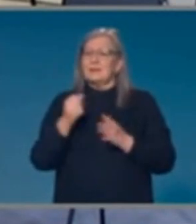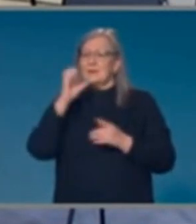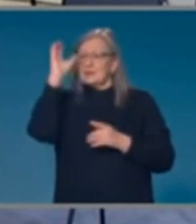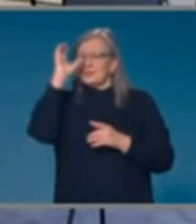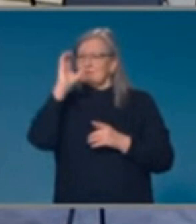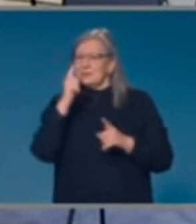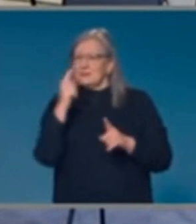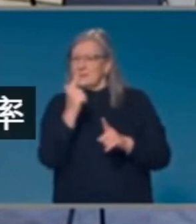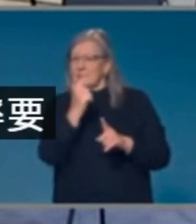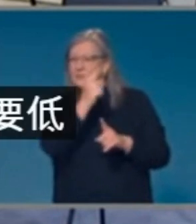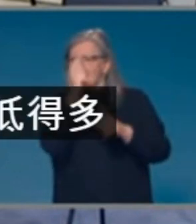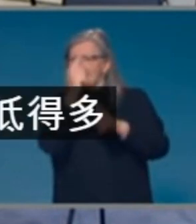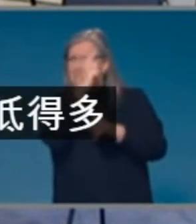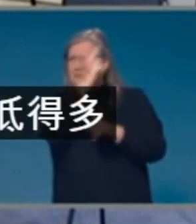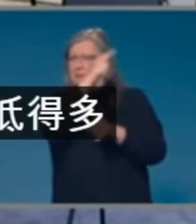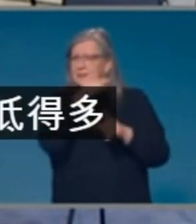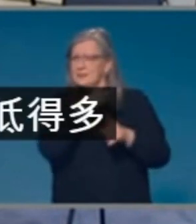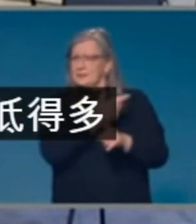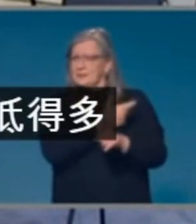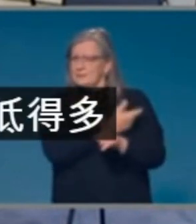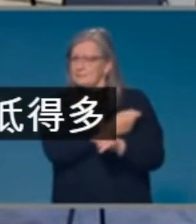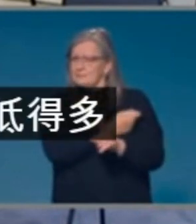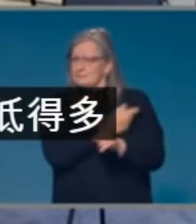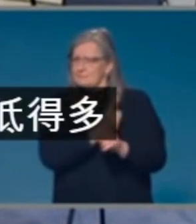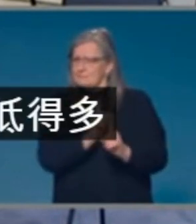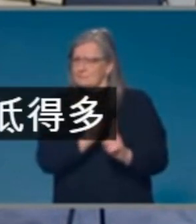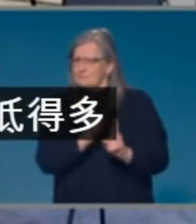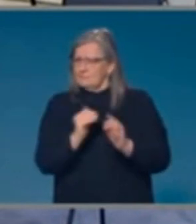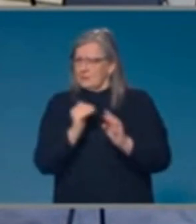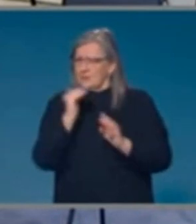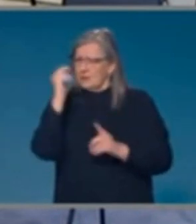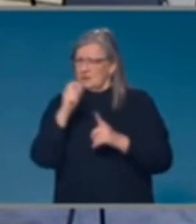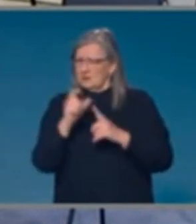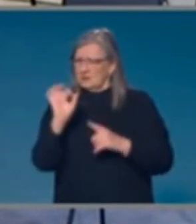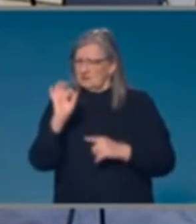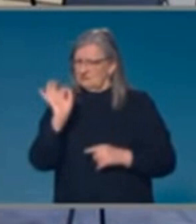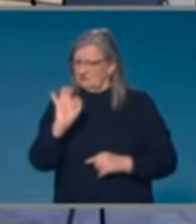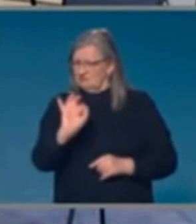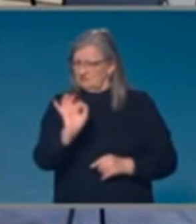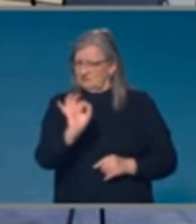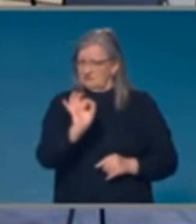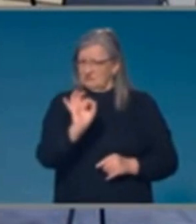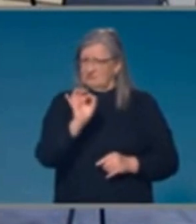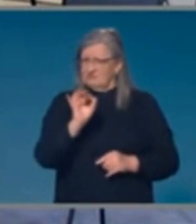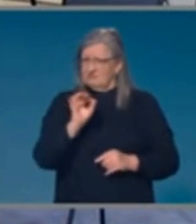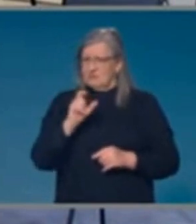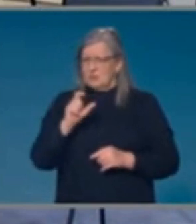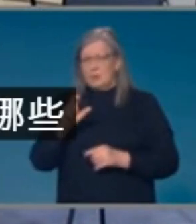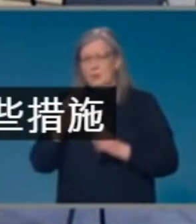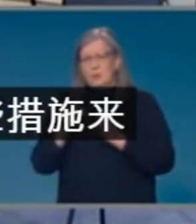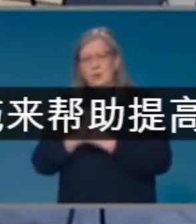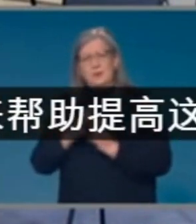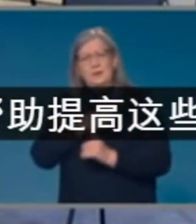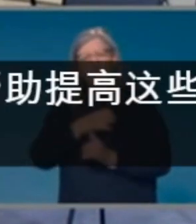rates are in some cases much lower. What is the Commonwealth doing to help boost vaccination levels in those areas as we start to open